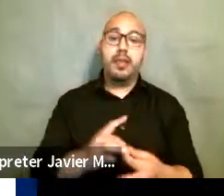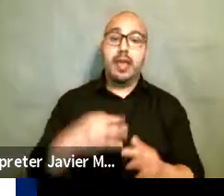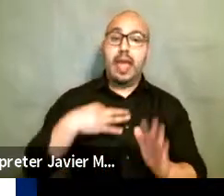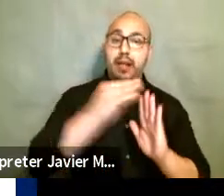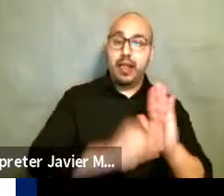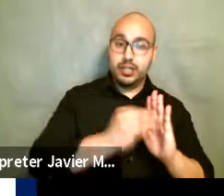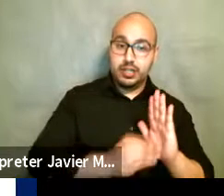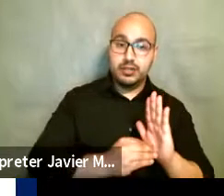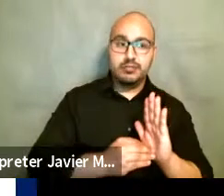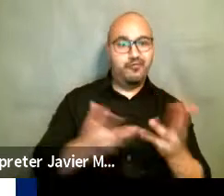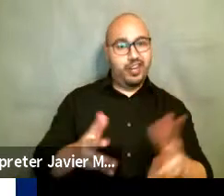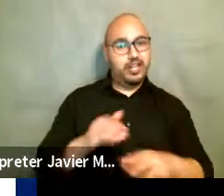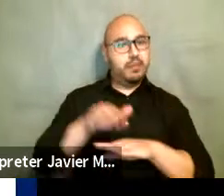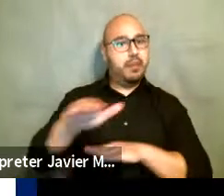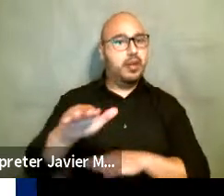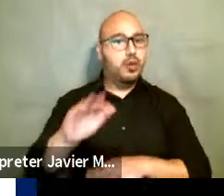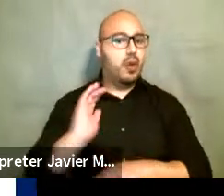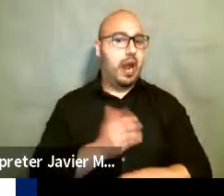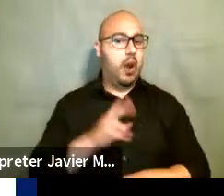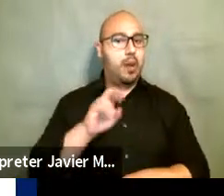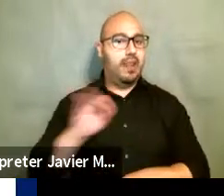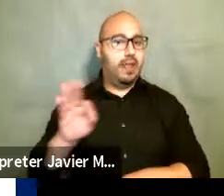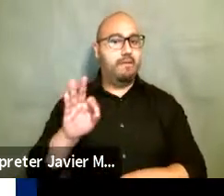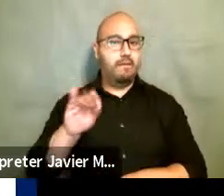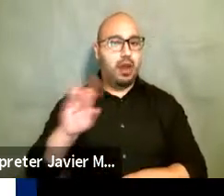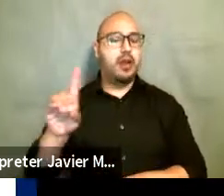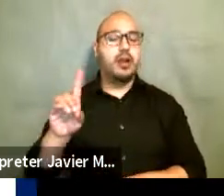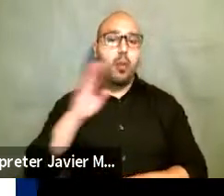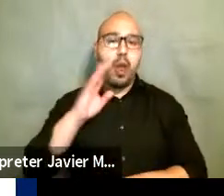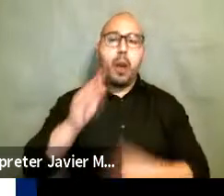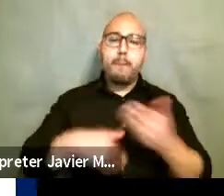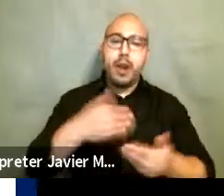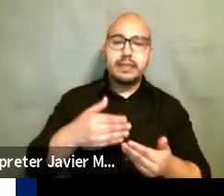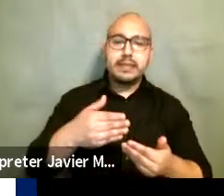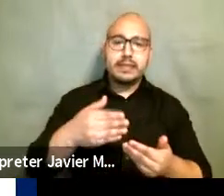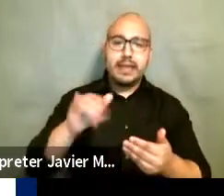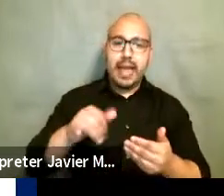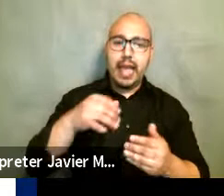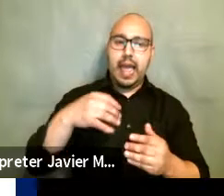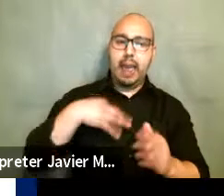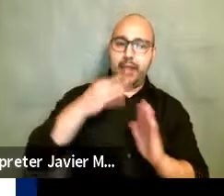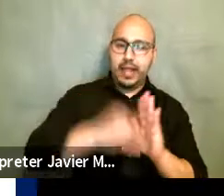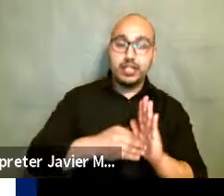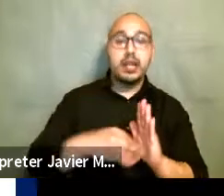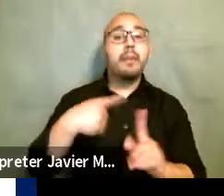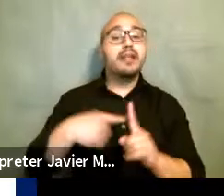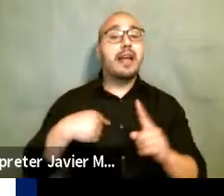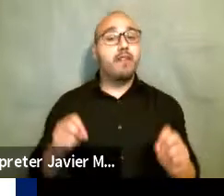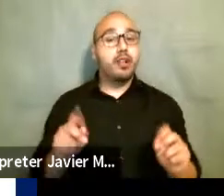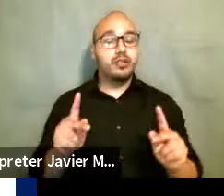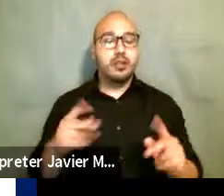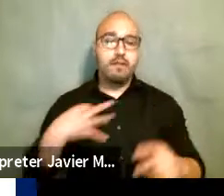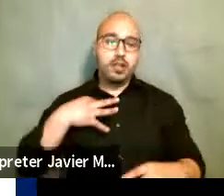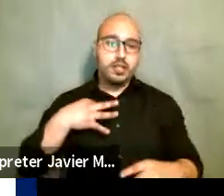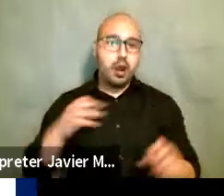have been submitted to our relief fund. And so you'll process those applications and do resource referrals. And then we also have volunteer opportunities to